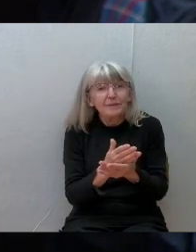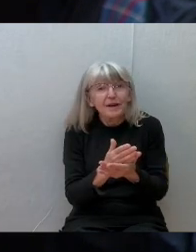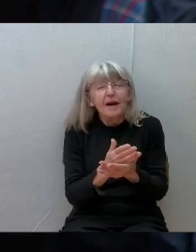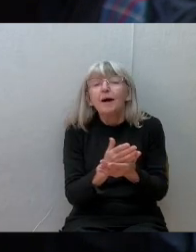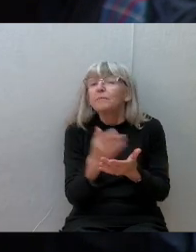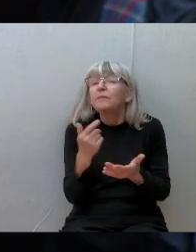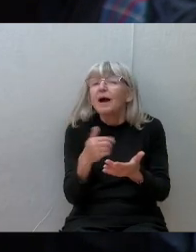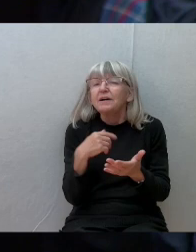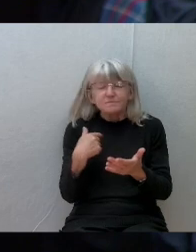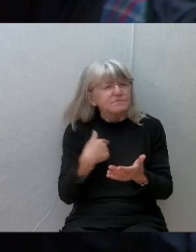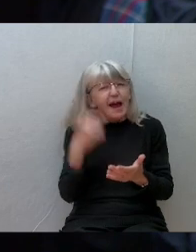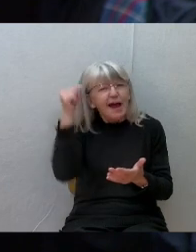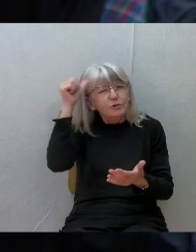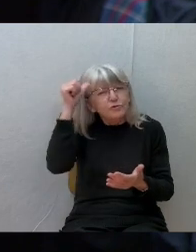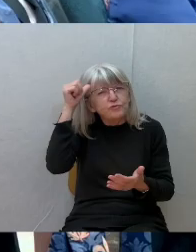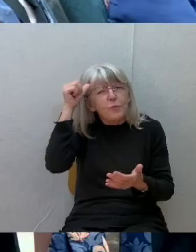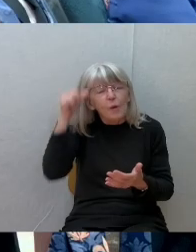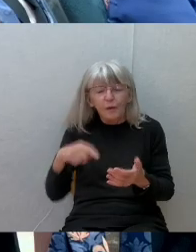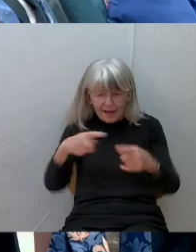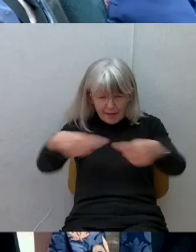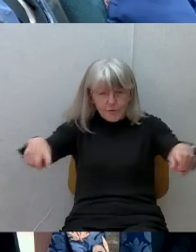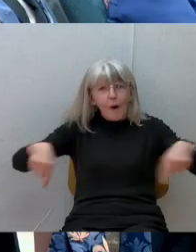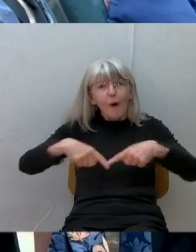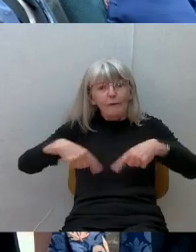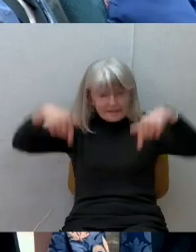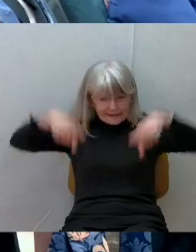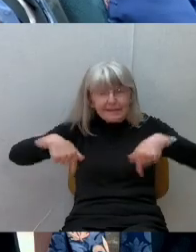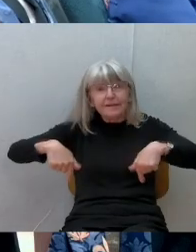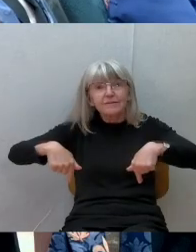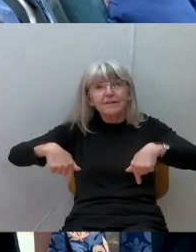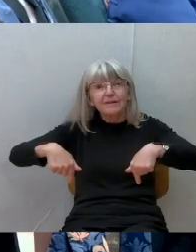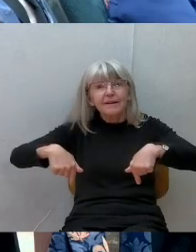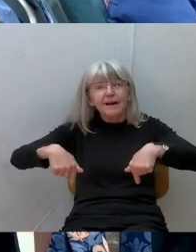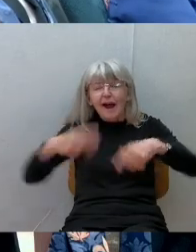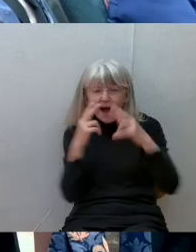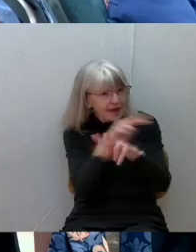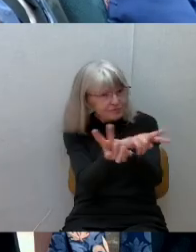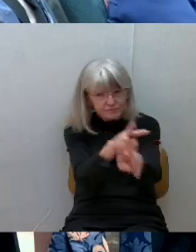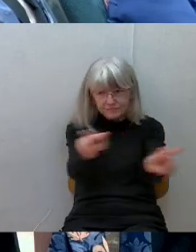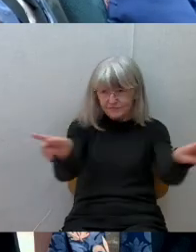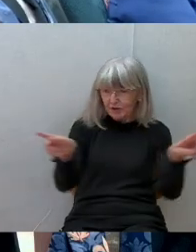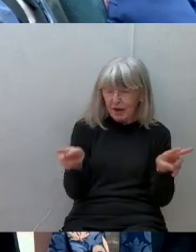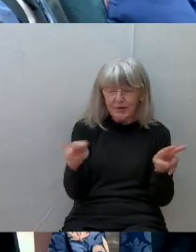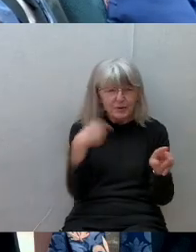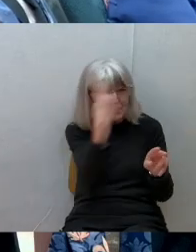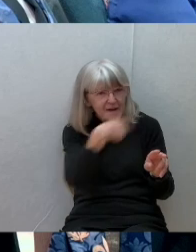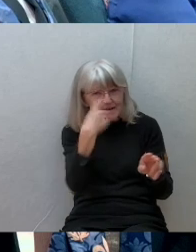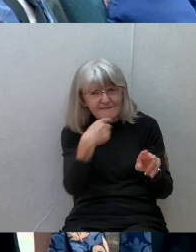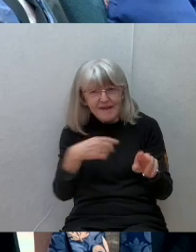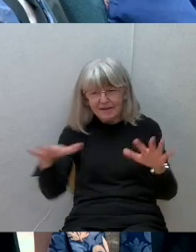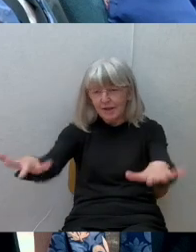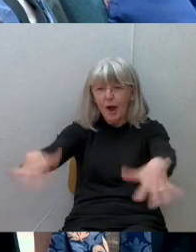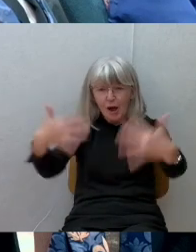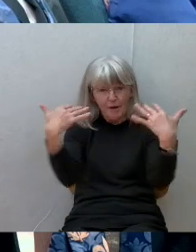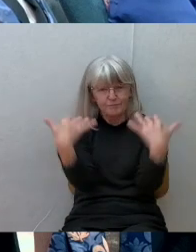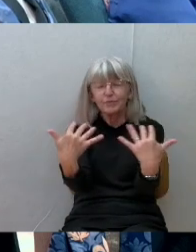this hall, we're the sunniest city in Scotland, the sunniest place anywhere, to see all of the faces of the graduands